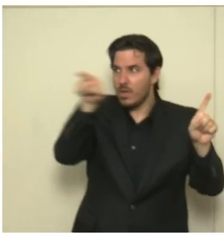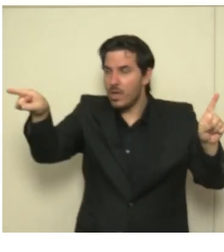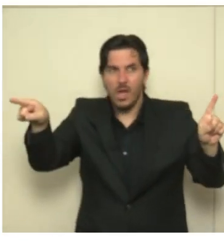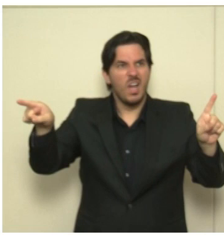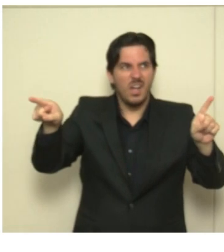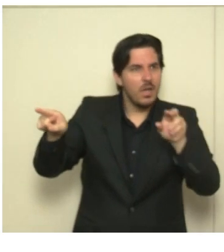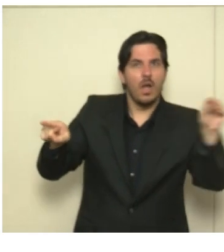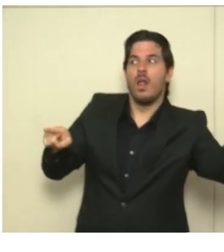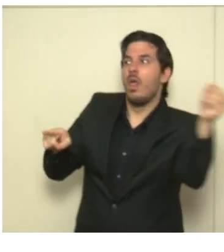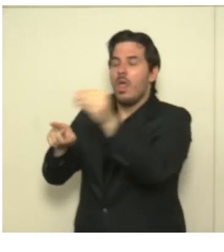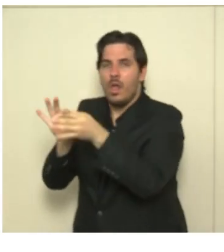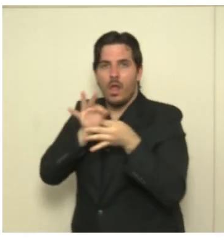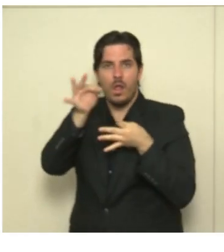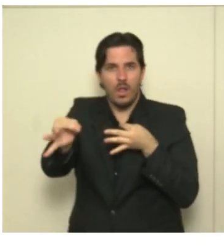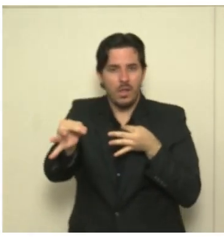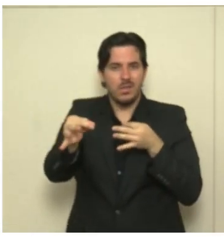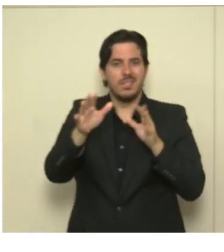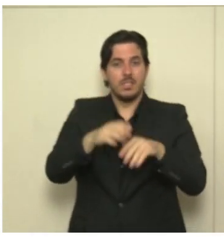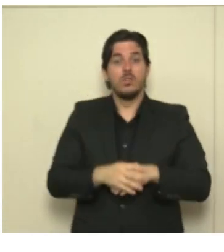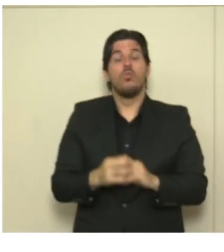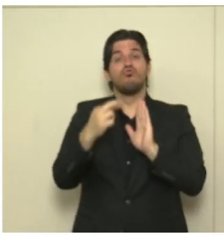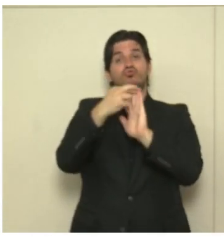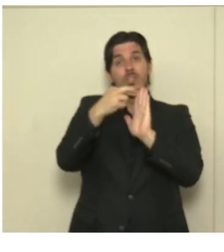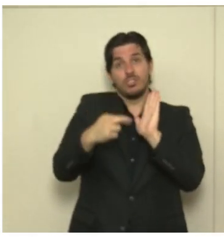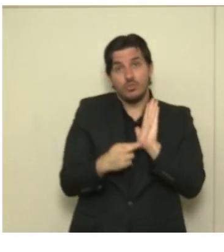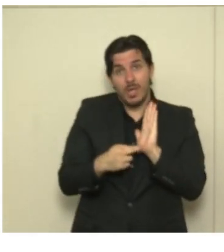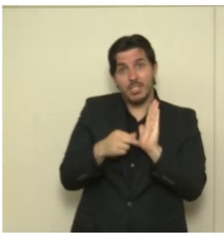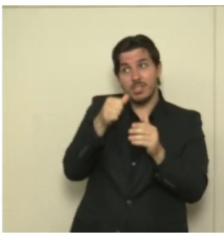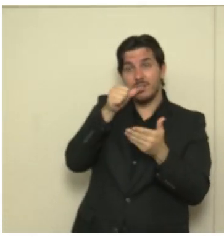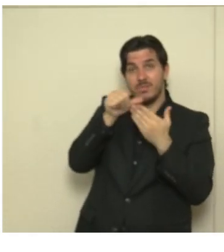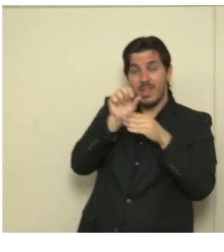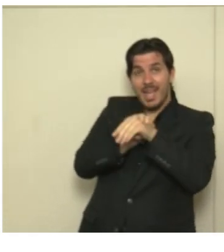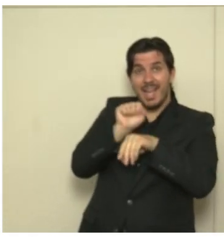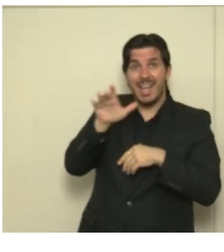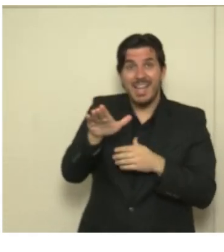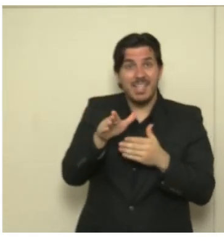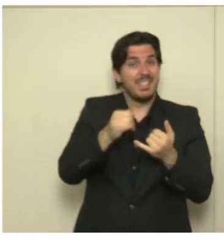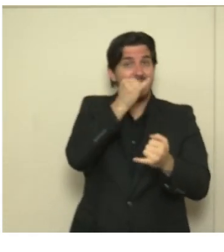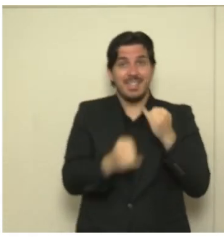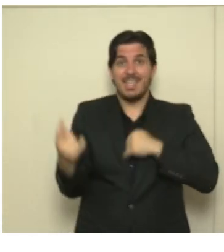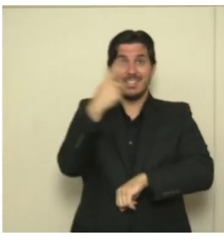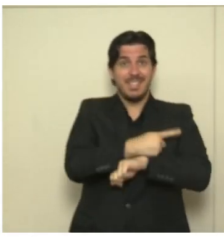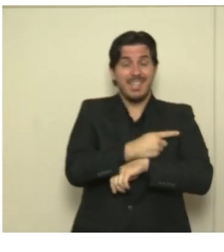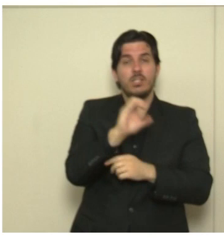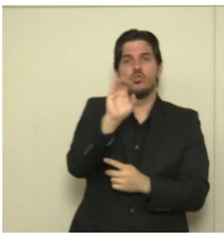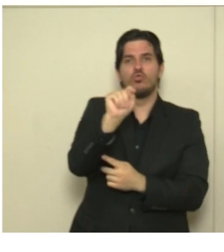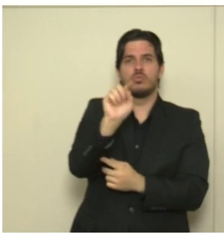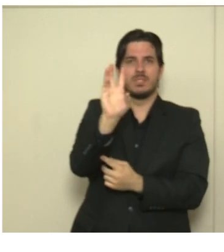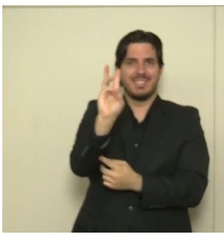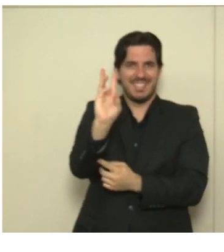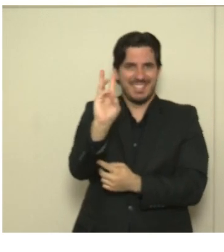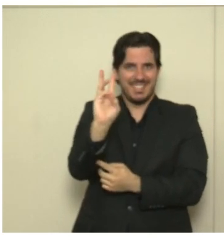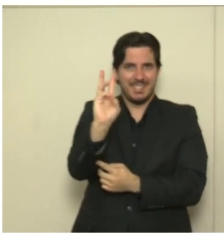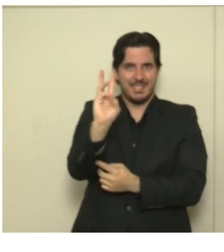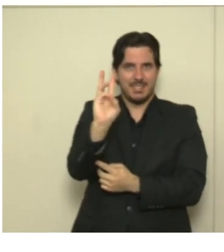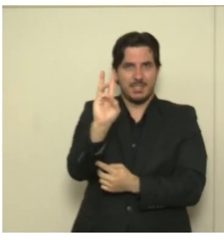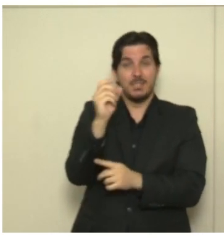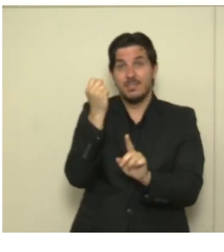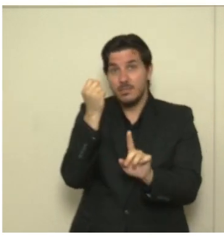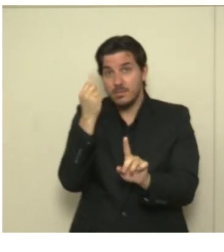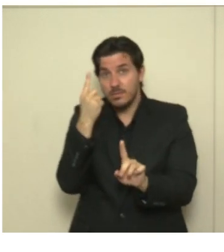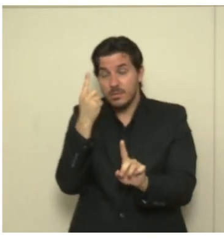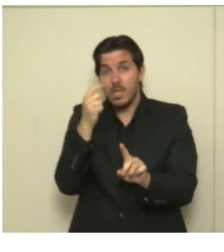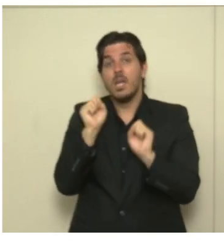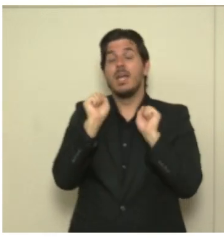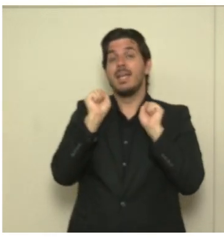October 6th, but a reminder that you will be eligible to vote in a limited